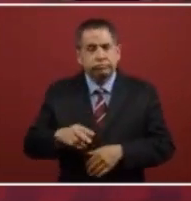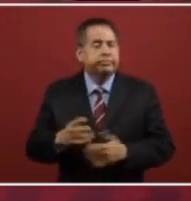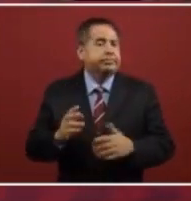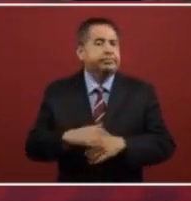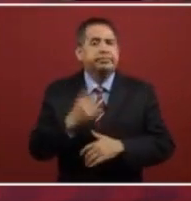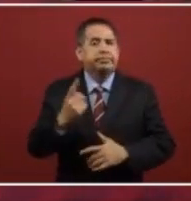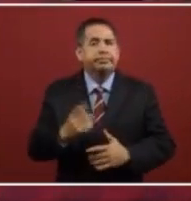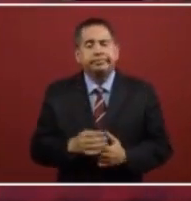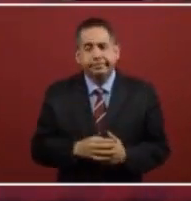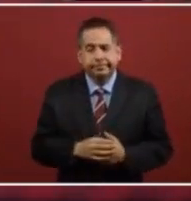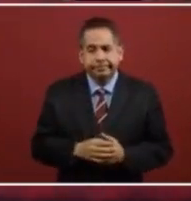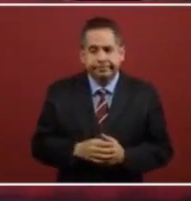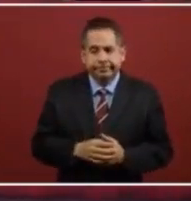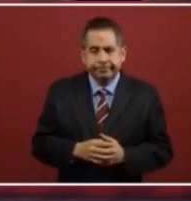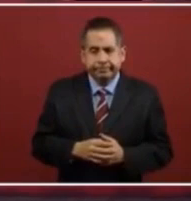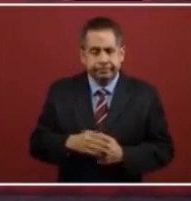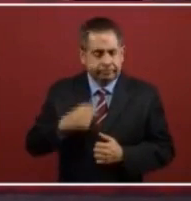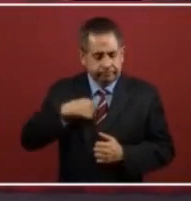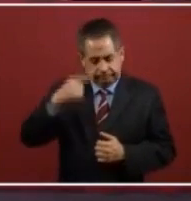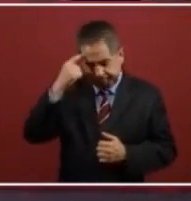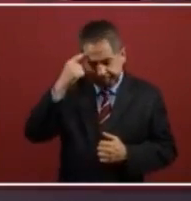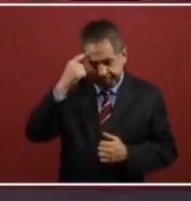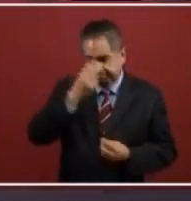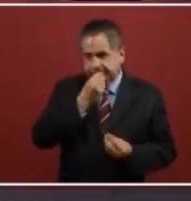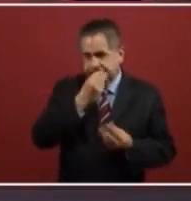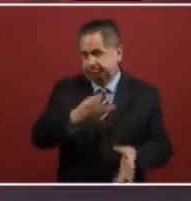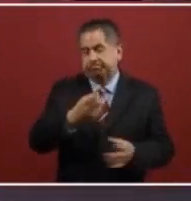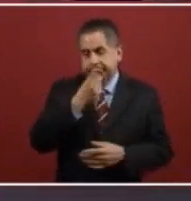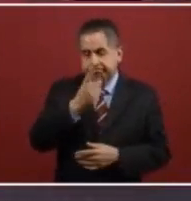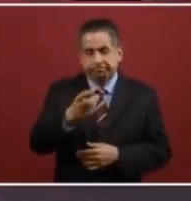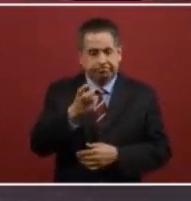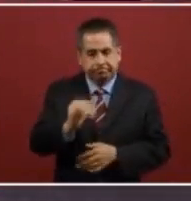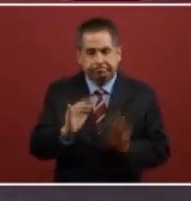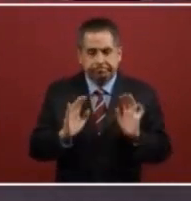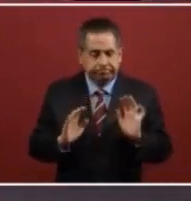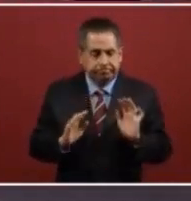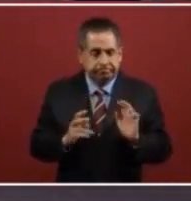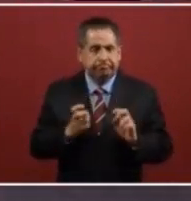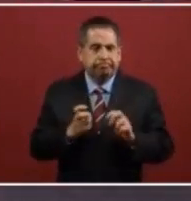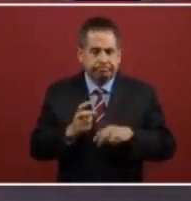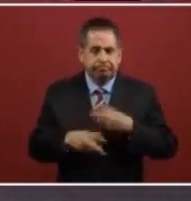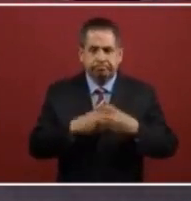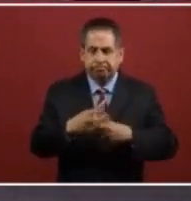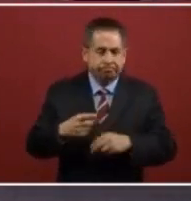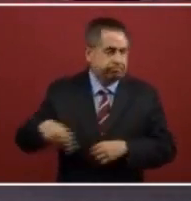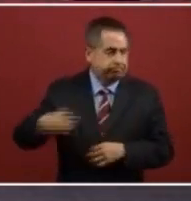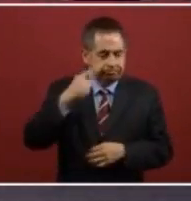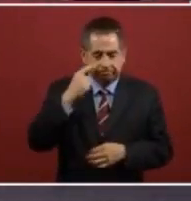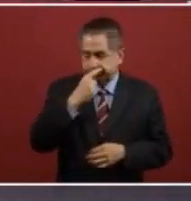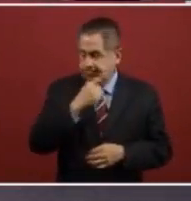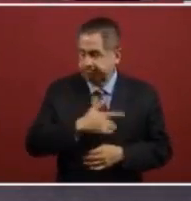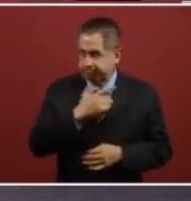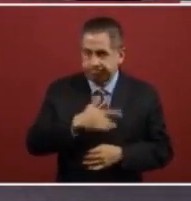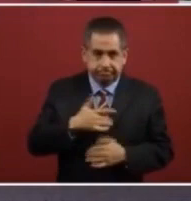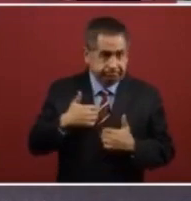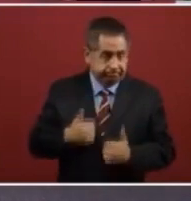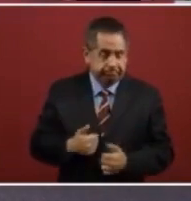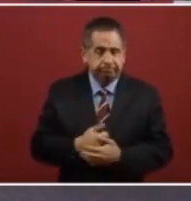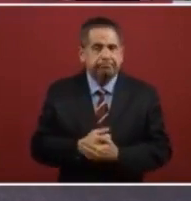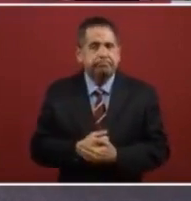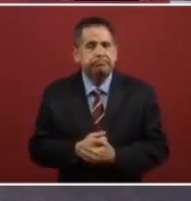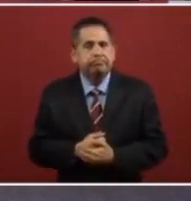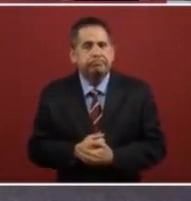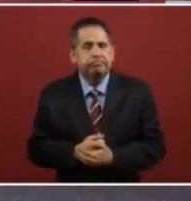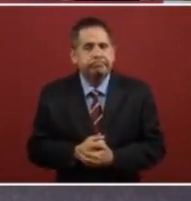because siempre digo lo que pienso y I además always así say what I think, es como se va haciendo conciencia. and that's how you get people's